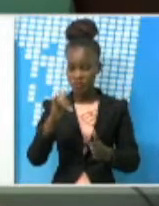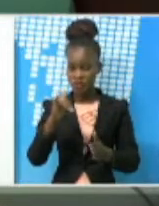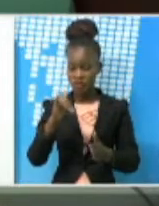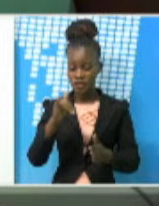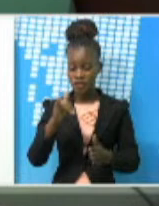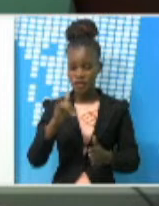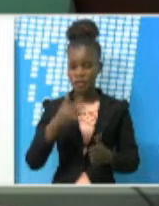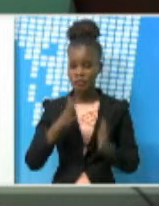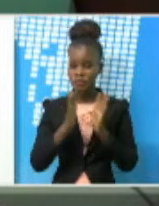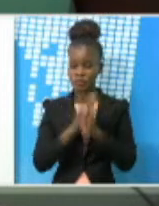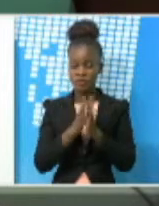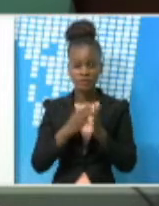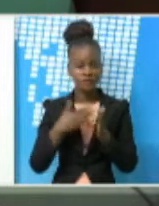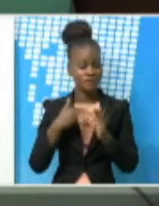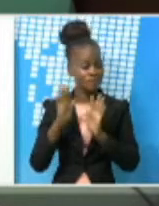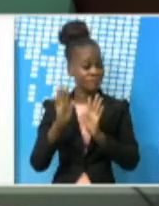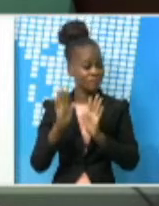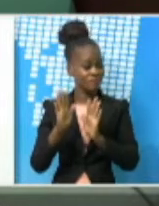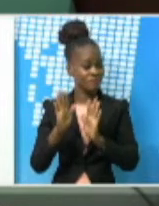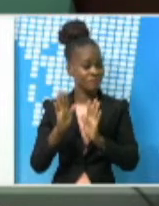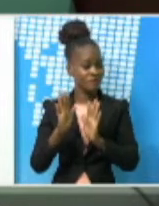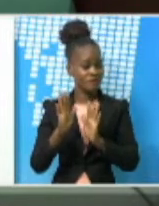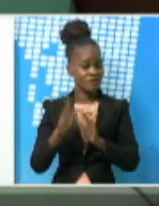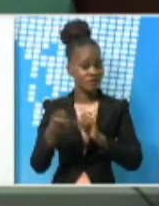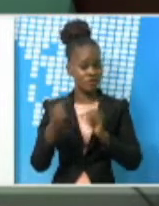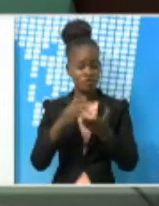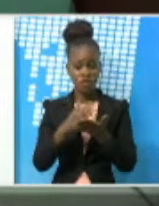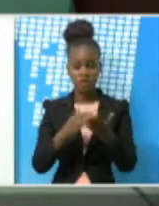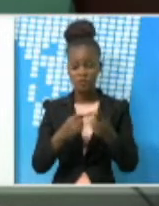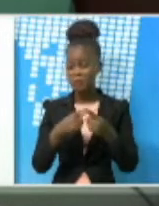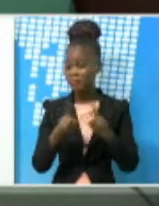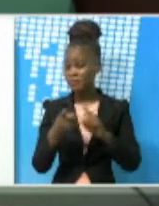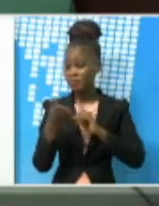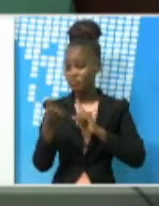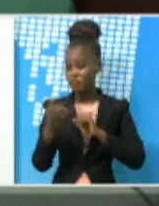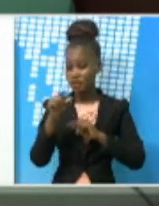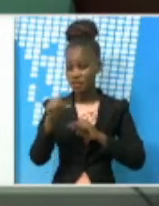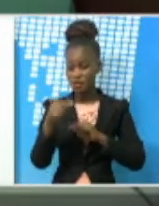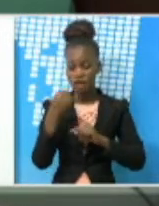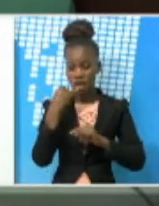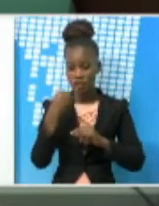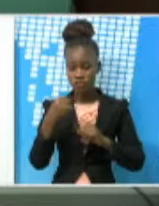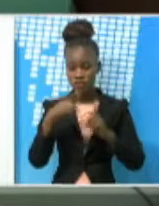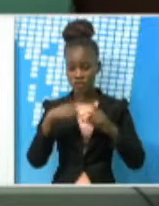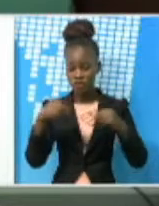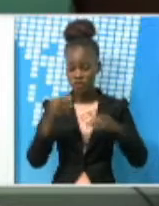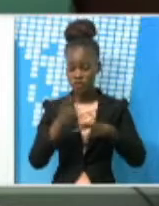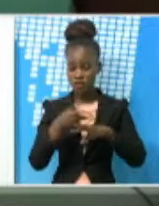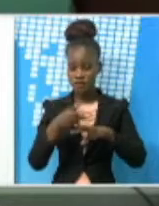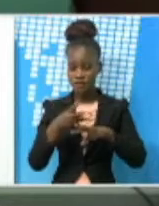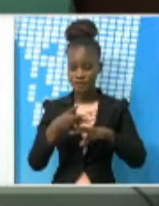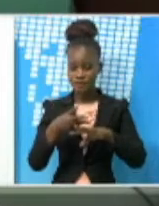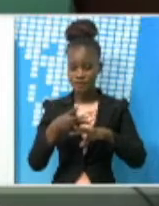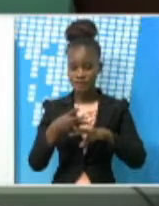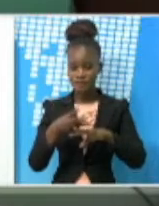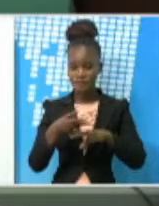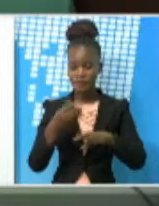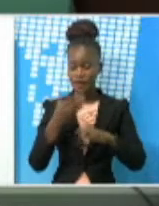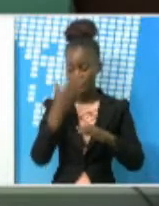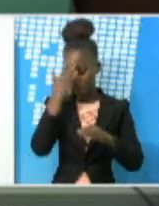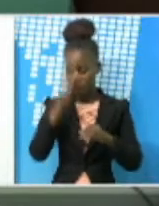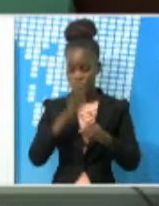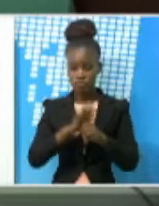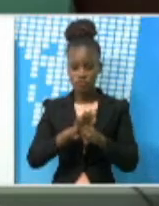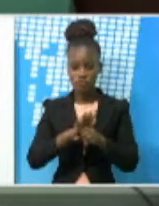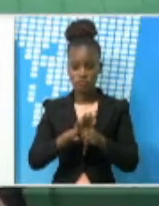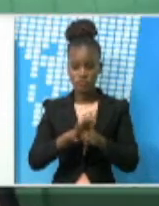And for me, apart from specifically speaking about ministers, I believe